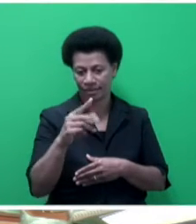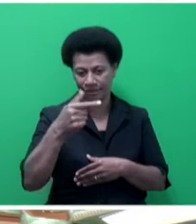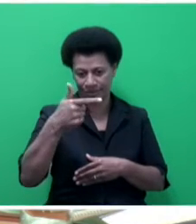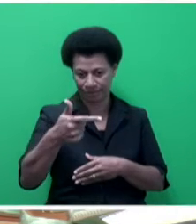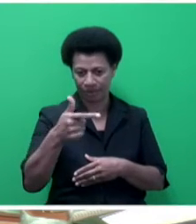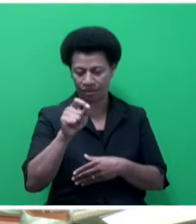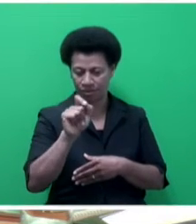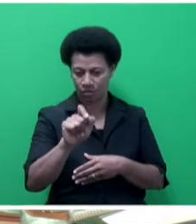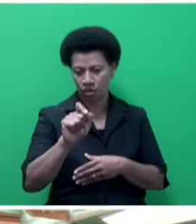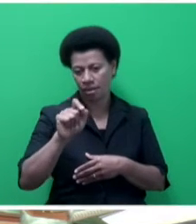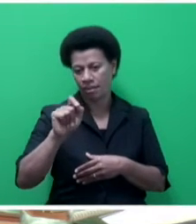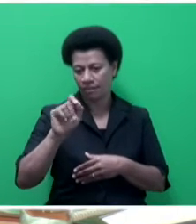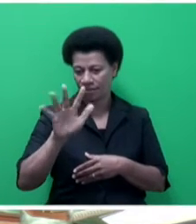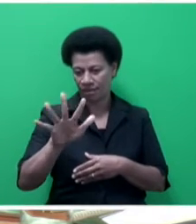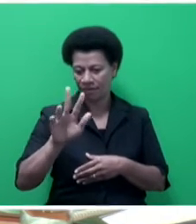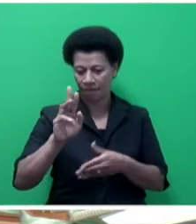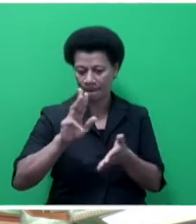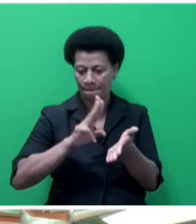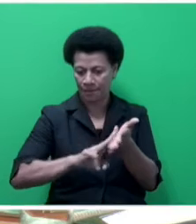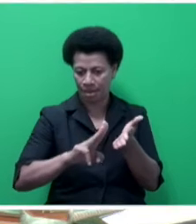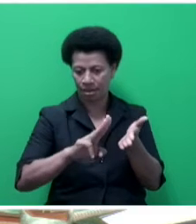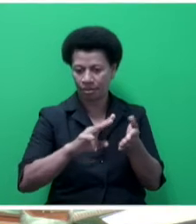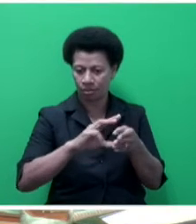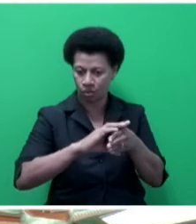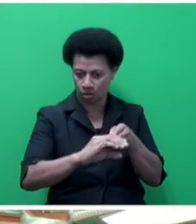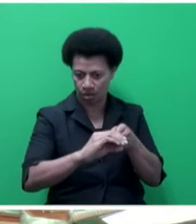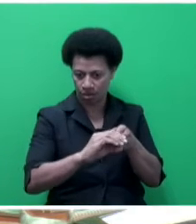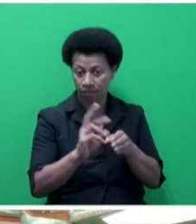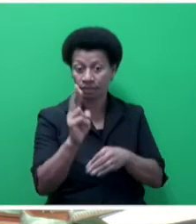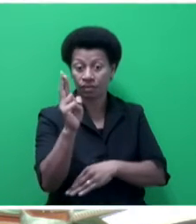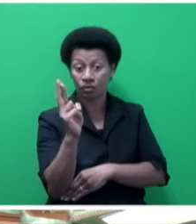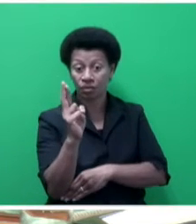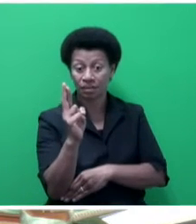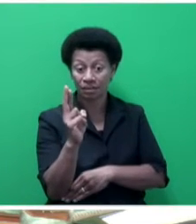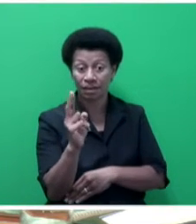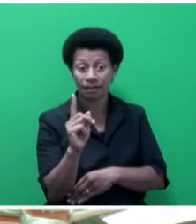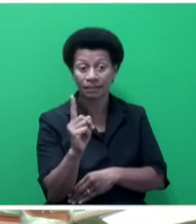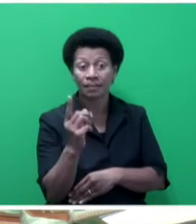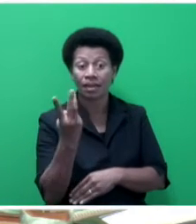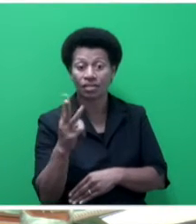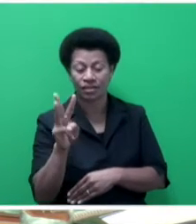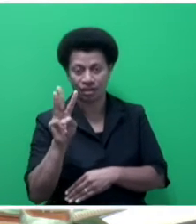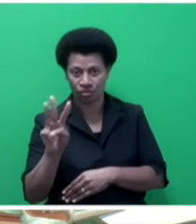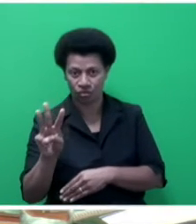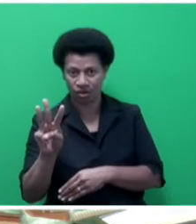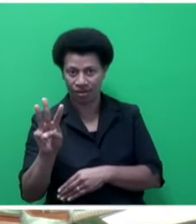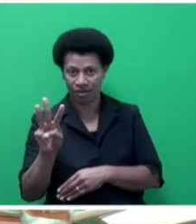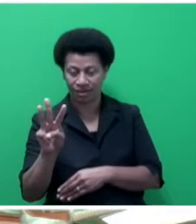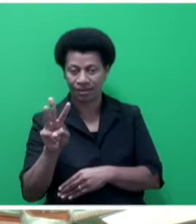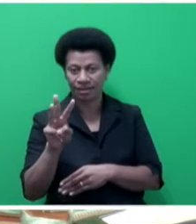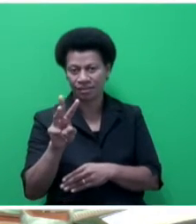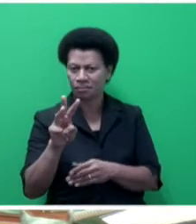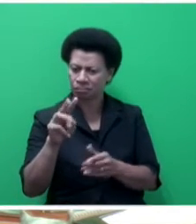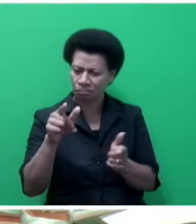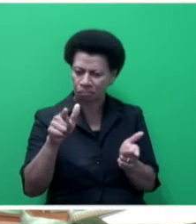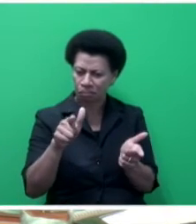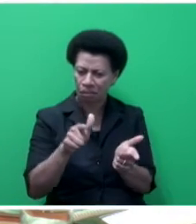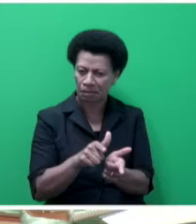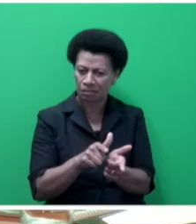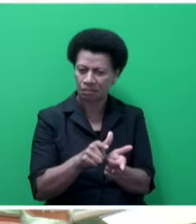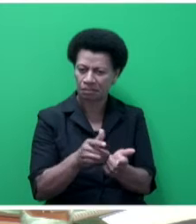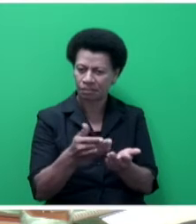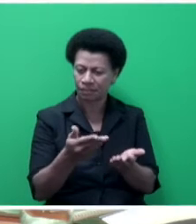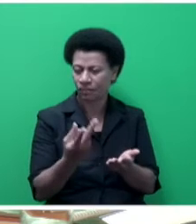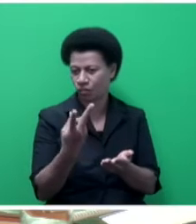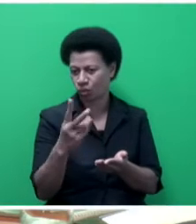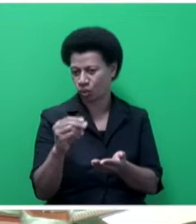$237.5 million. This represents a 33% decline in the issuance of building permits for